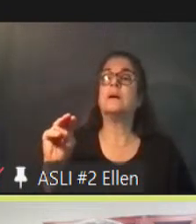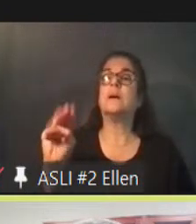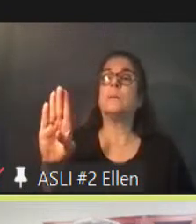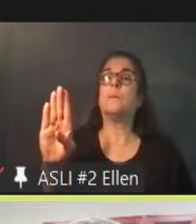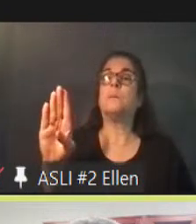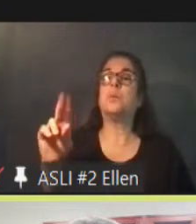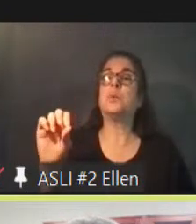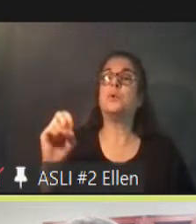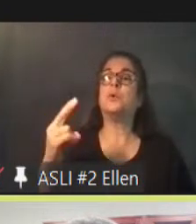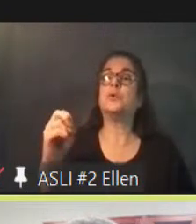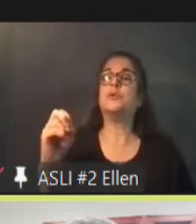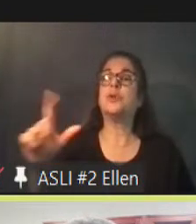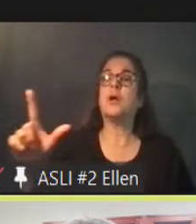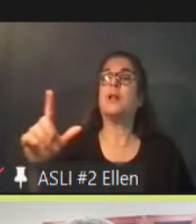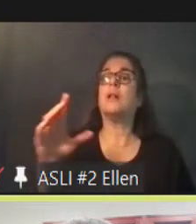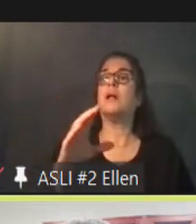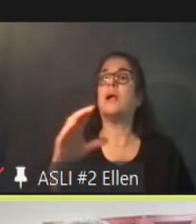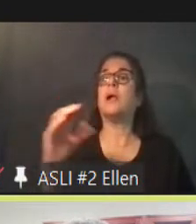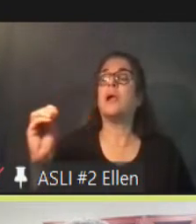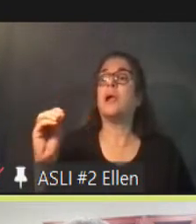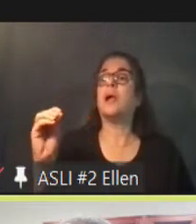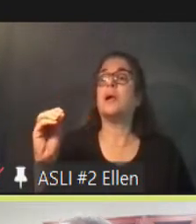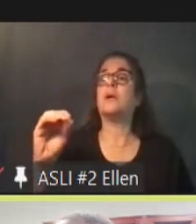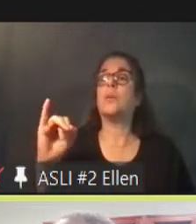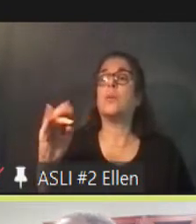their RPM and diversity presentation.